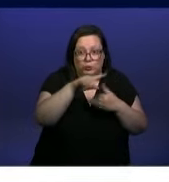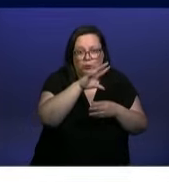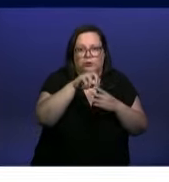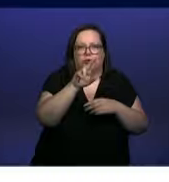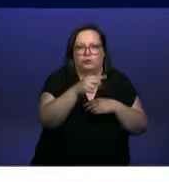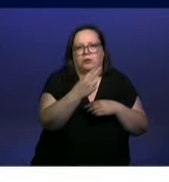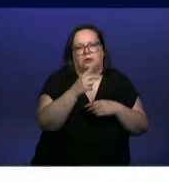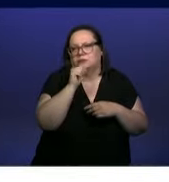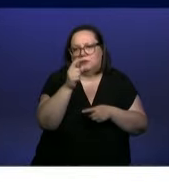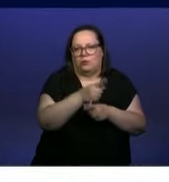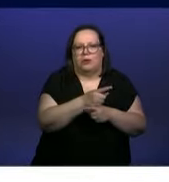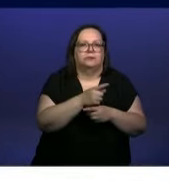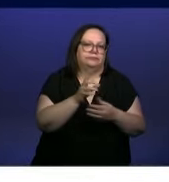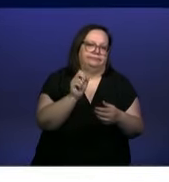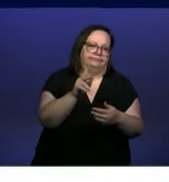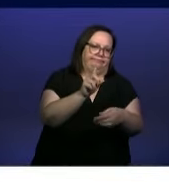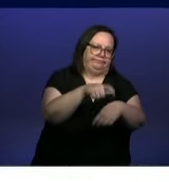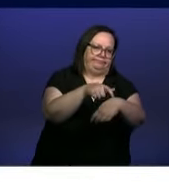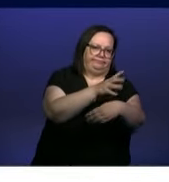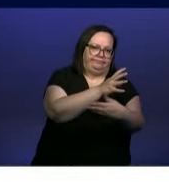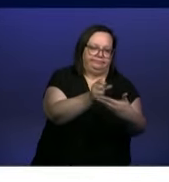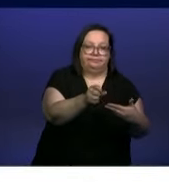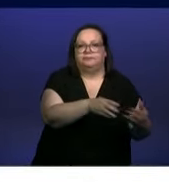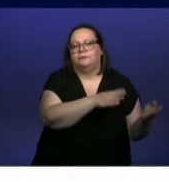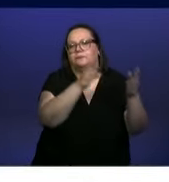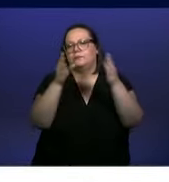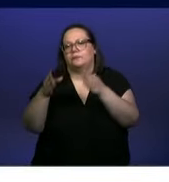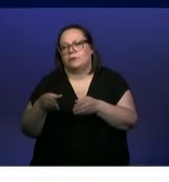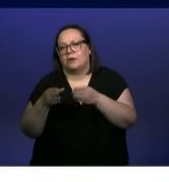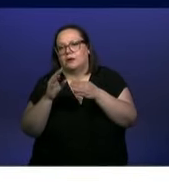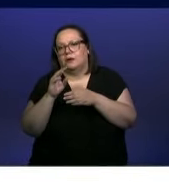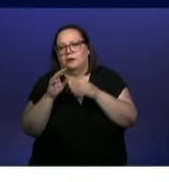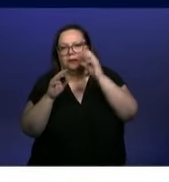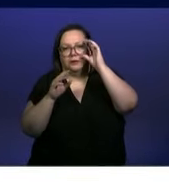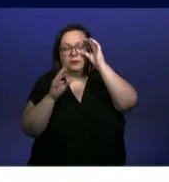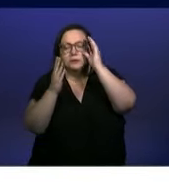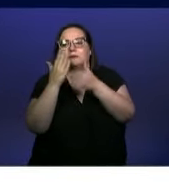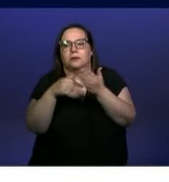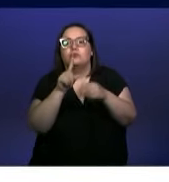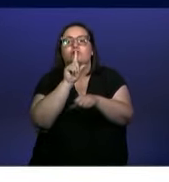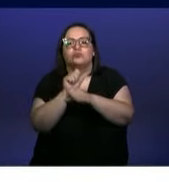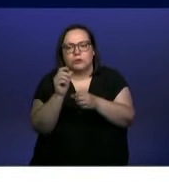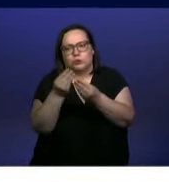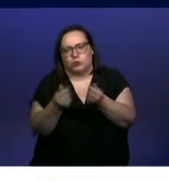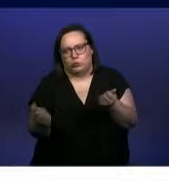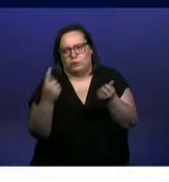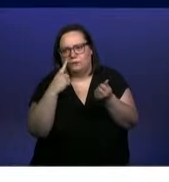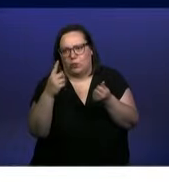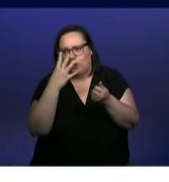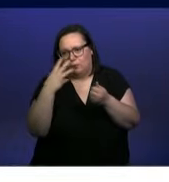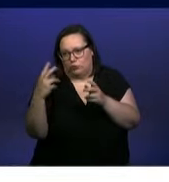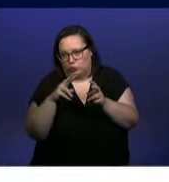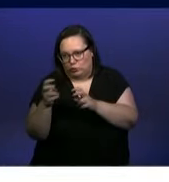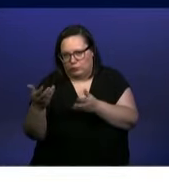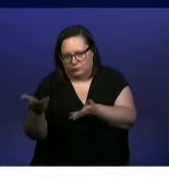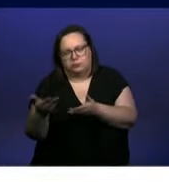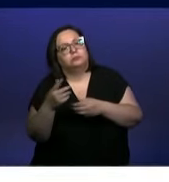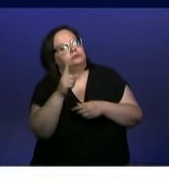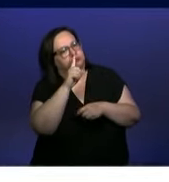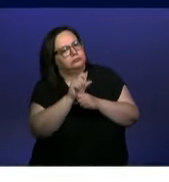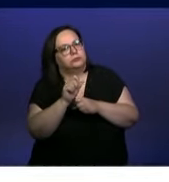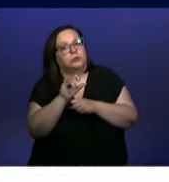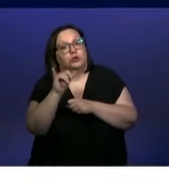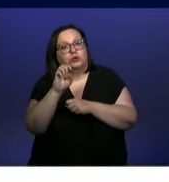same question to you. Give us some real solutions to the immigration issue. You bet. When Joe Biden became president, with over